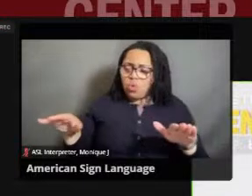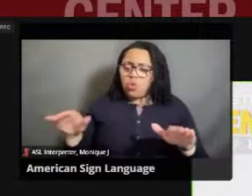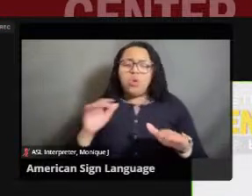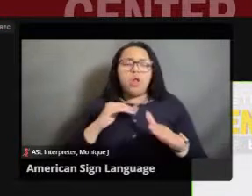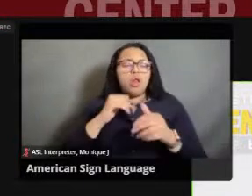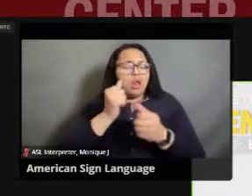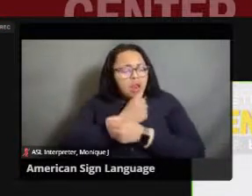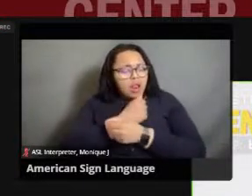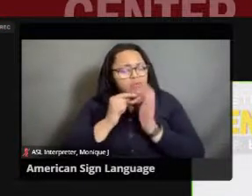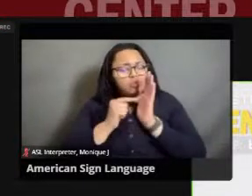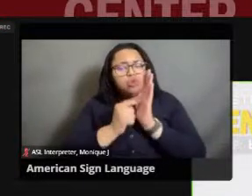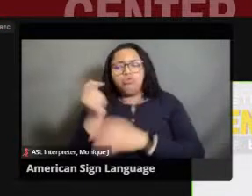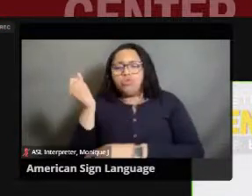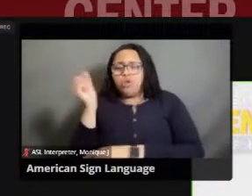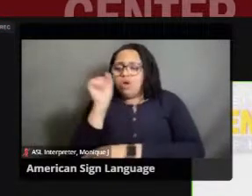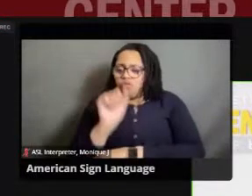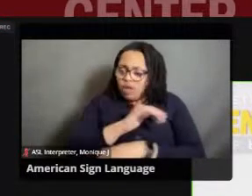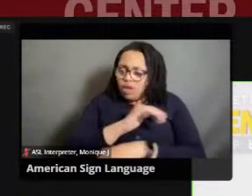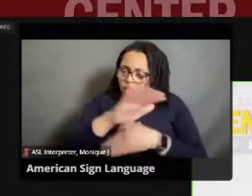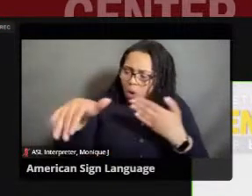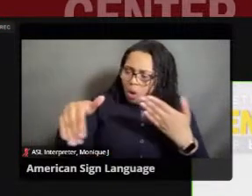we